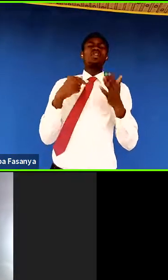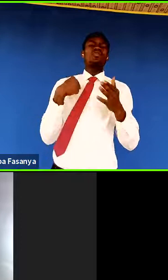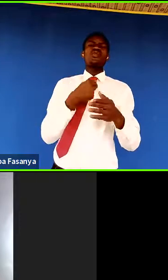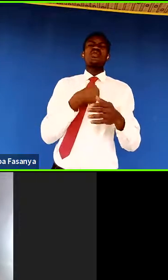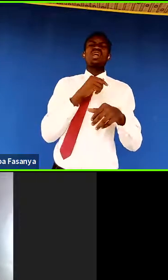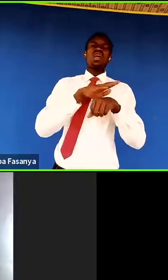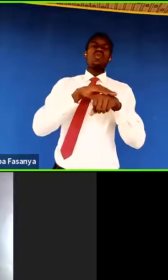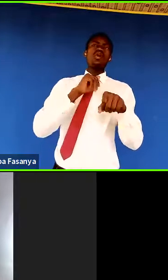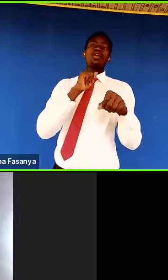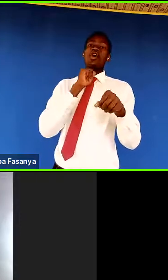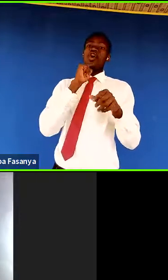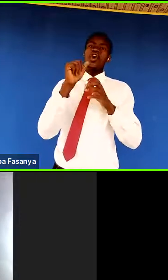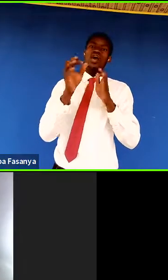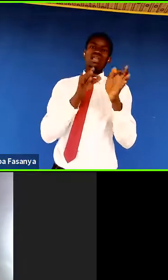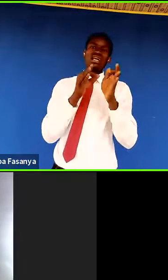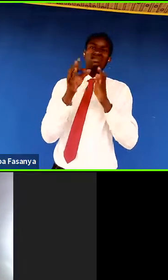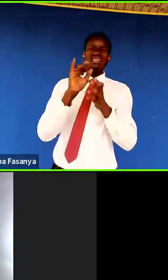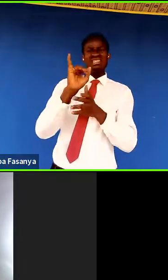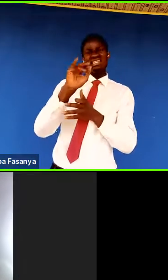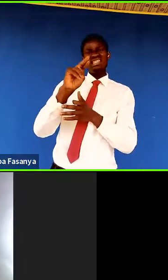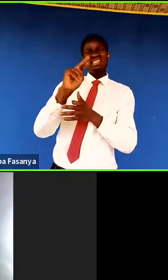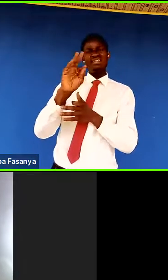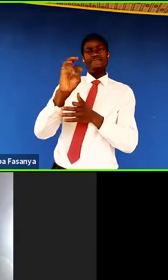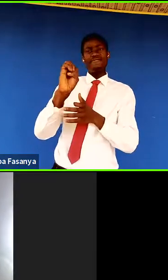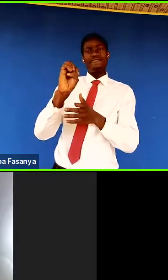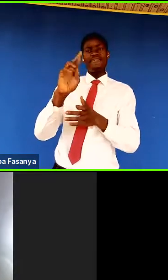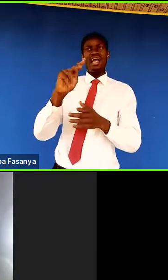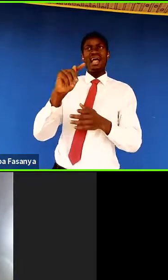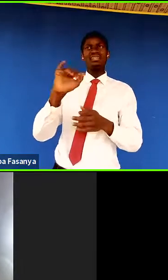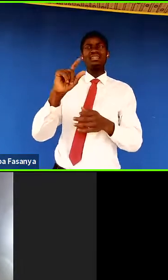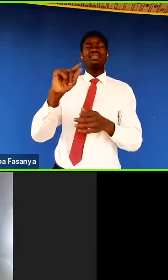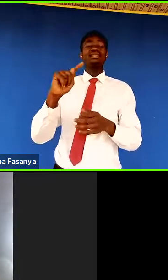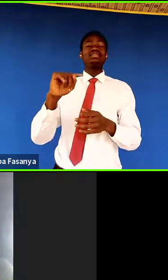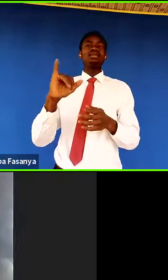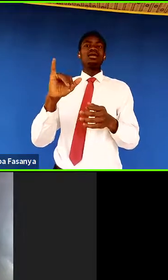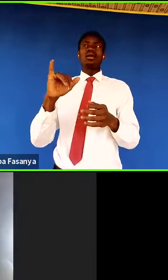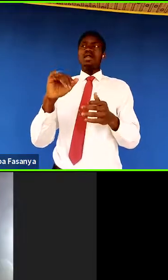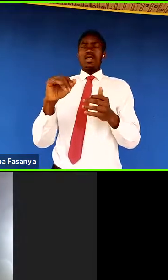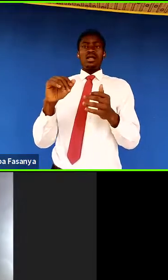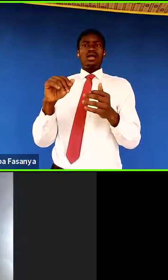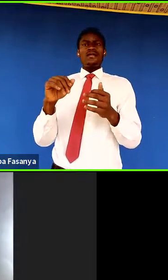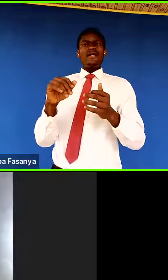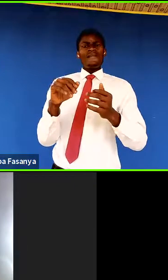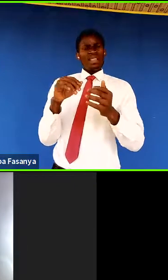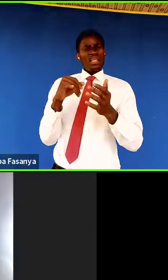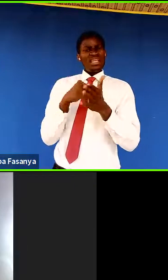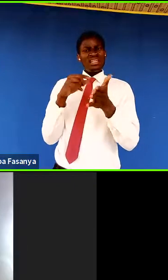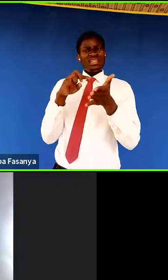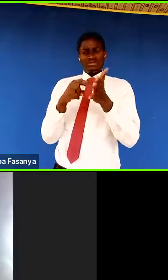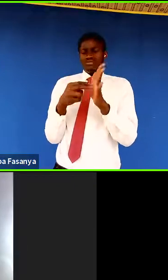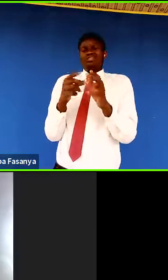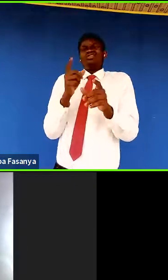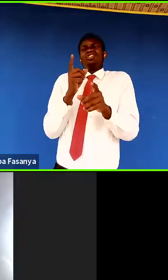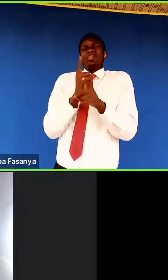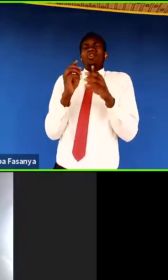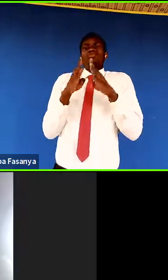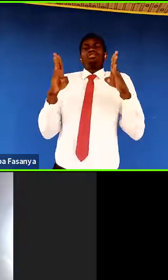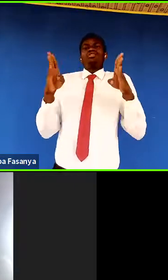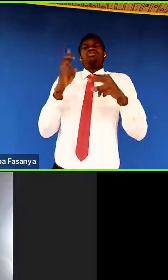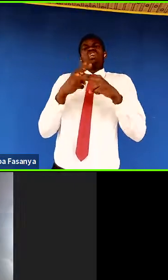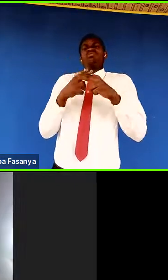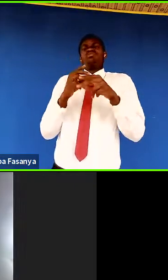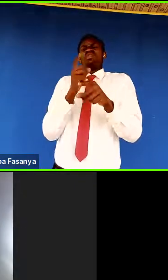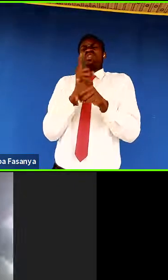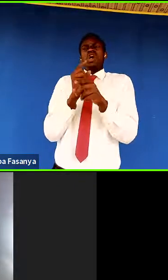unexplained infertility. However, unexplained infertility is just a big name we give to it, because usually